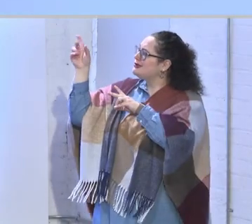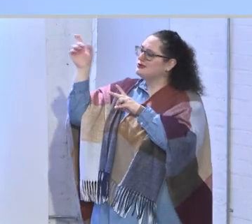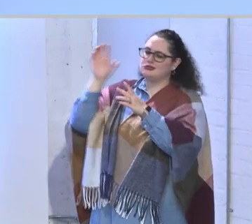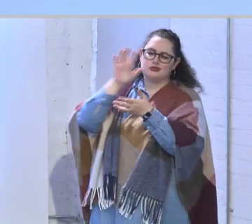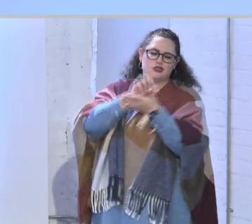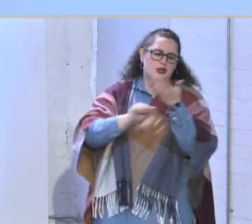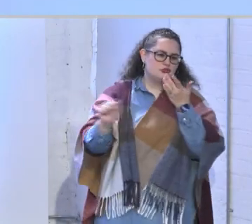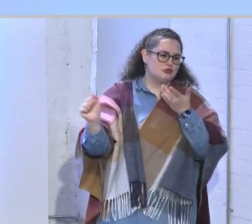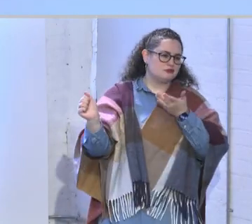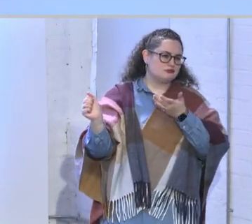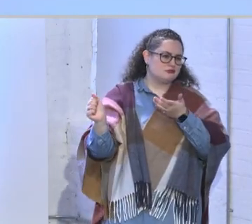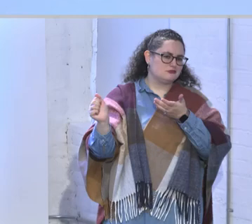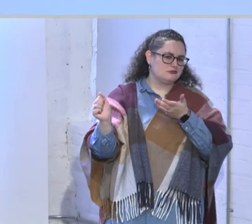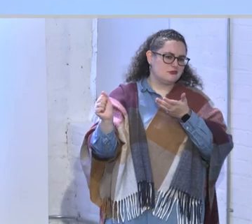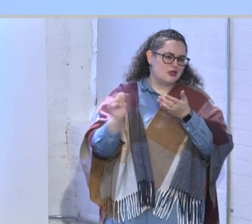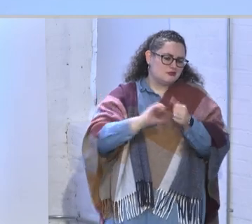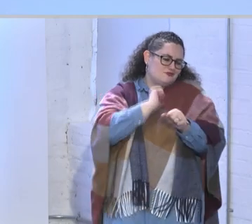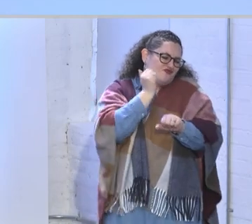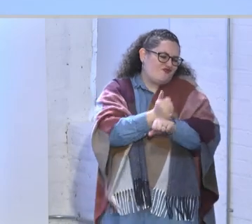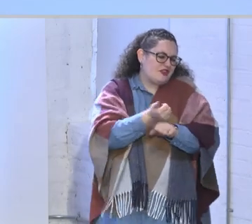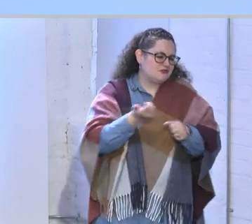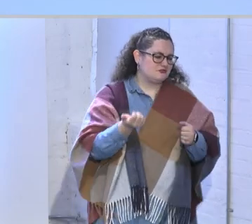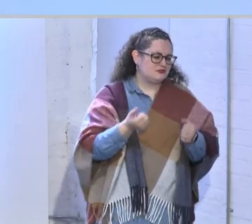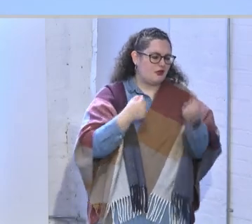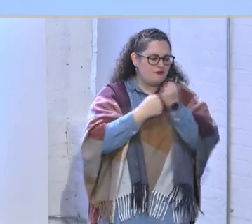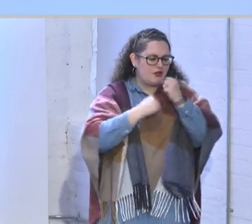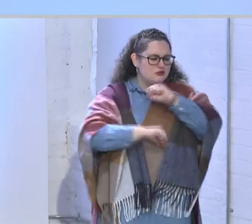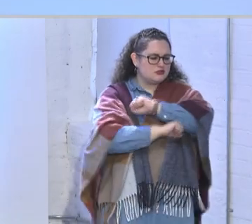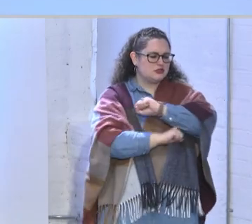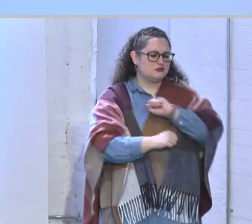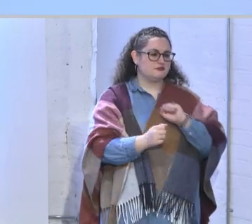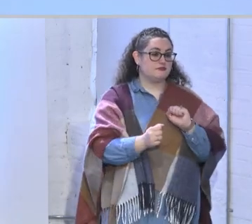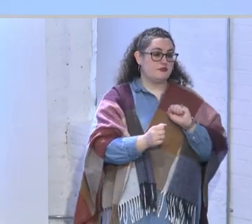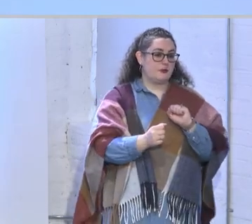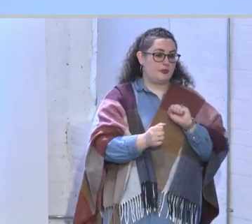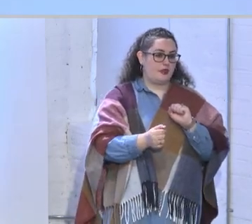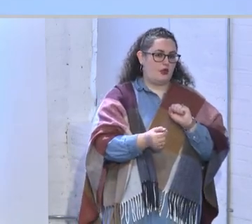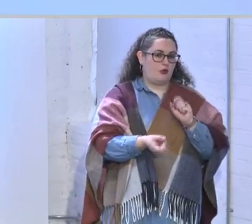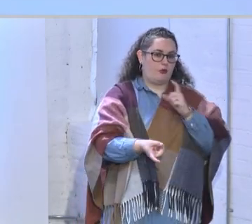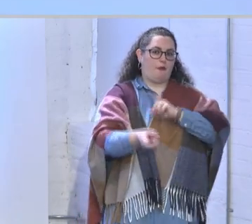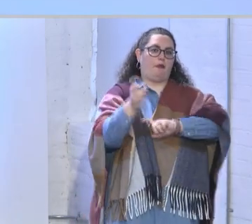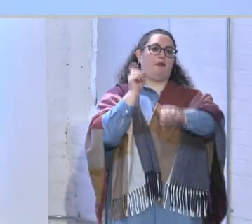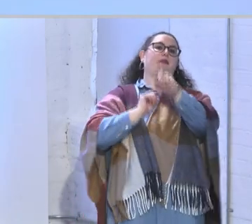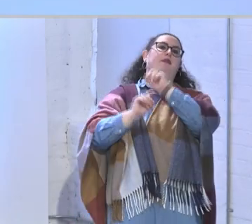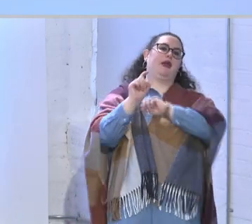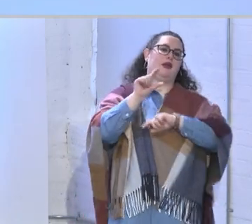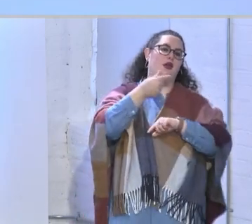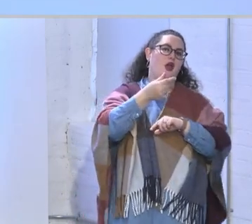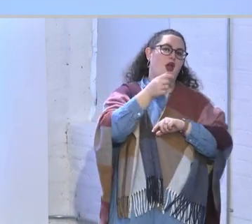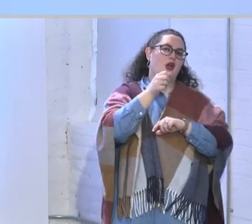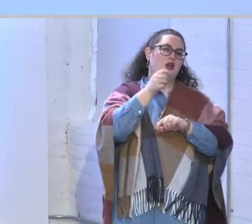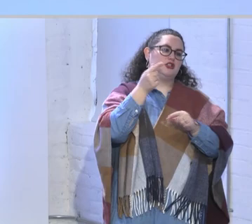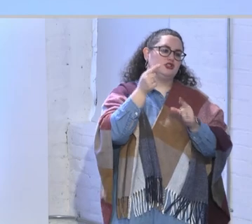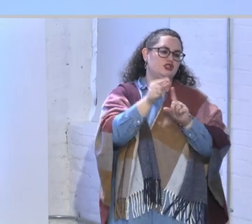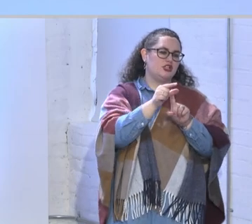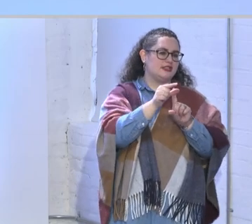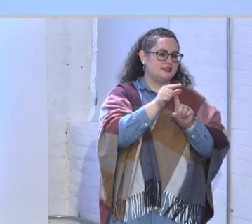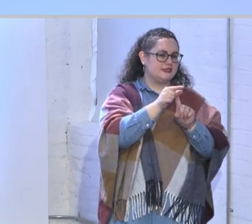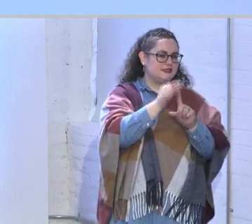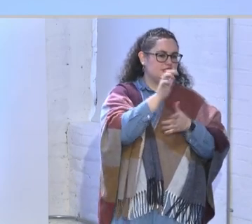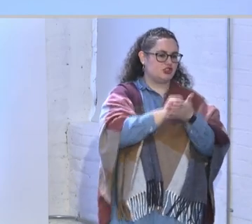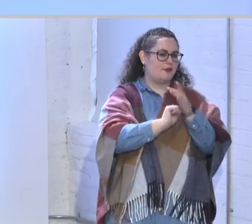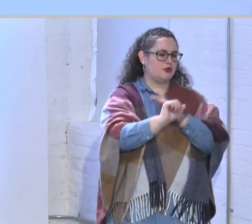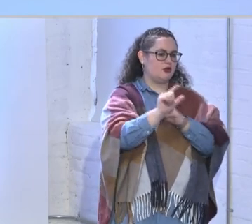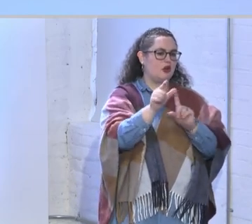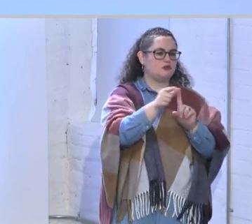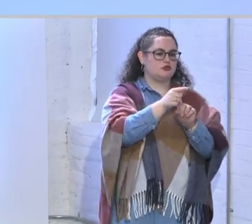the foundation there, those thoughts, to the book of Genesis chapter 1. Genesis, God reiterates it, or